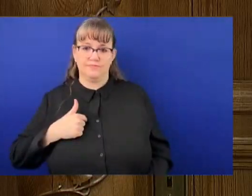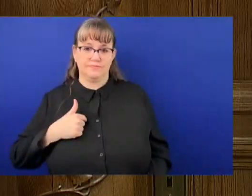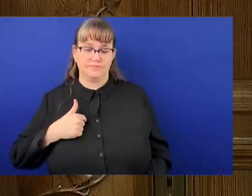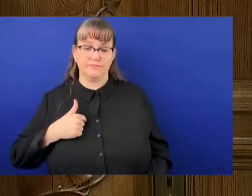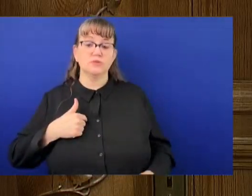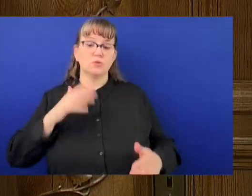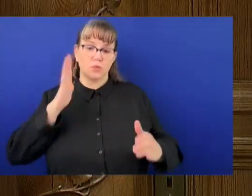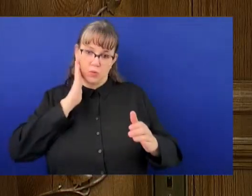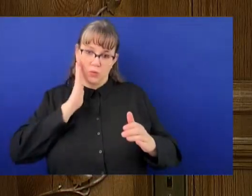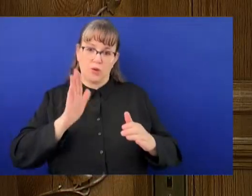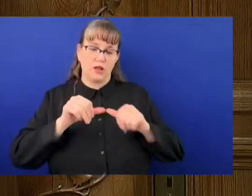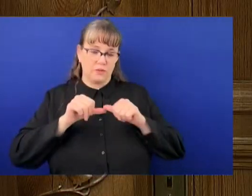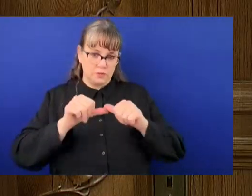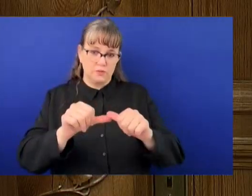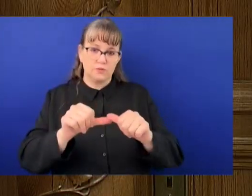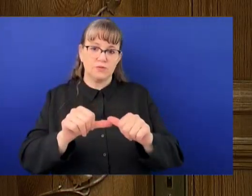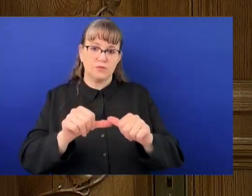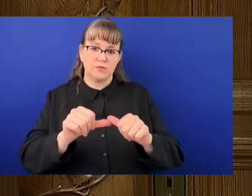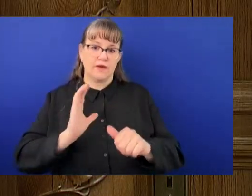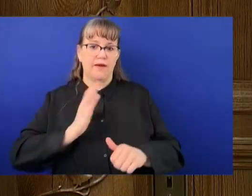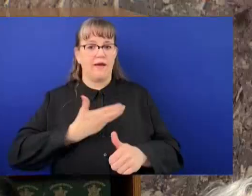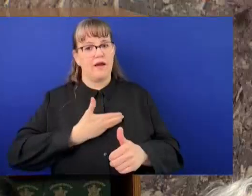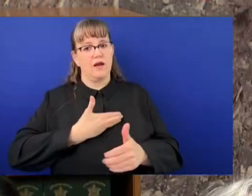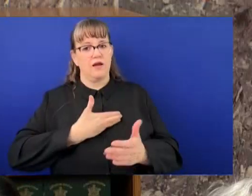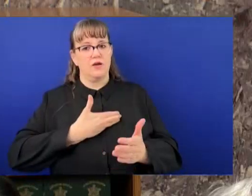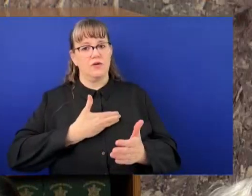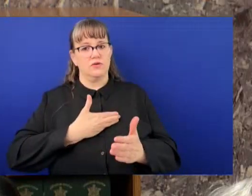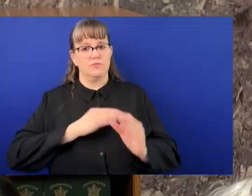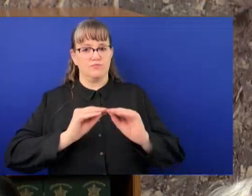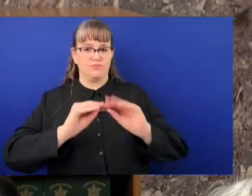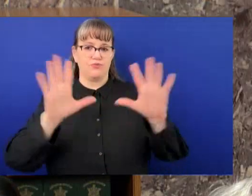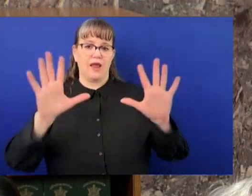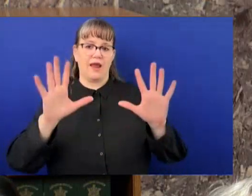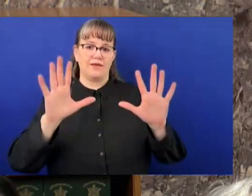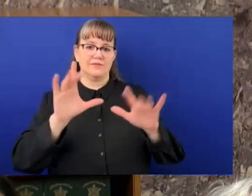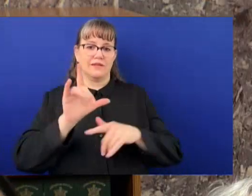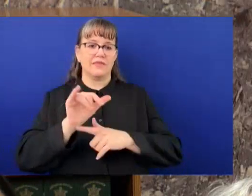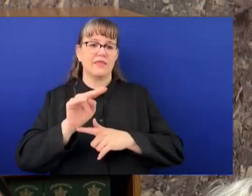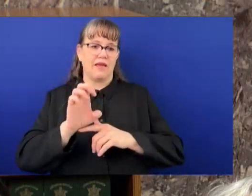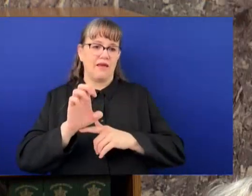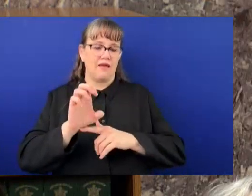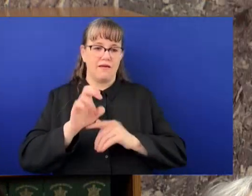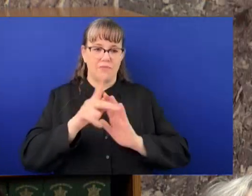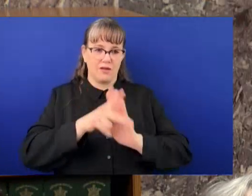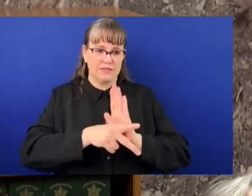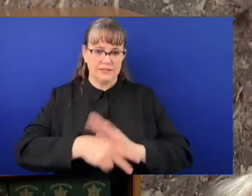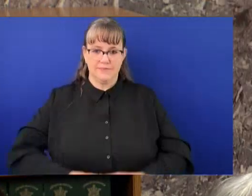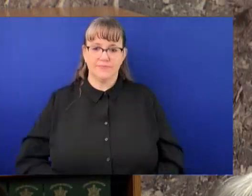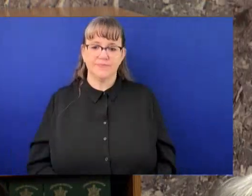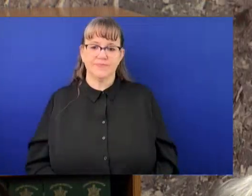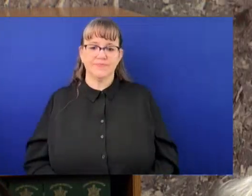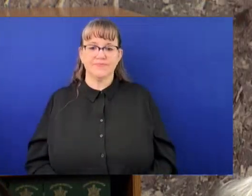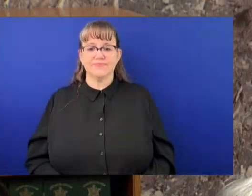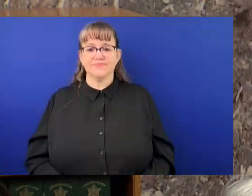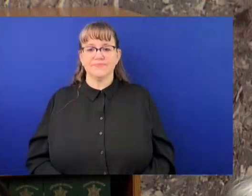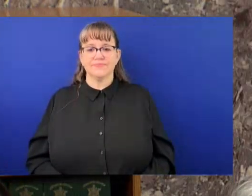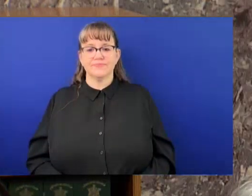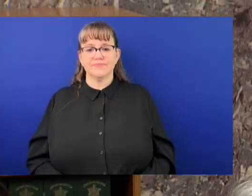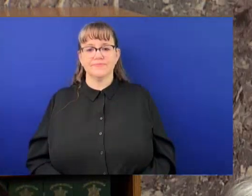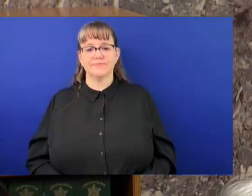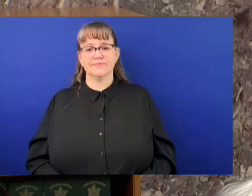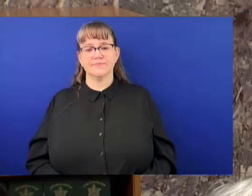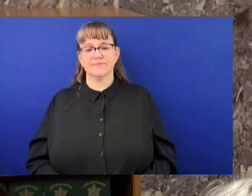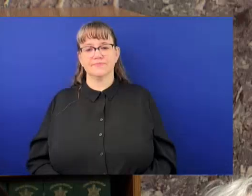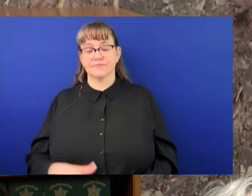Leader of the Official Opposition, supplemental. Thank you, Mr. Speaker. Well, let's have a look at just what some of these organizations are. So, for example, an organization called